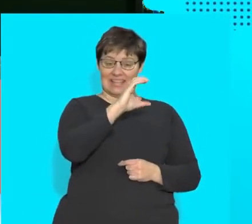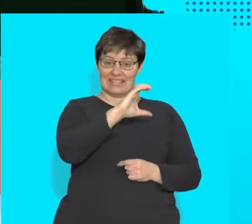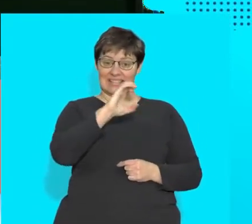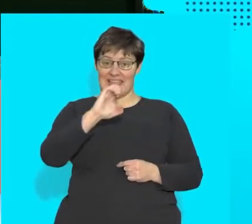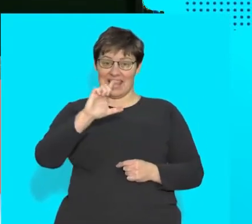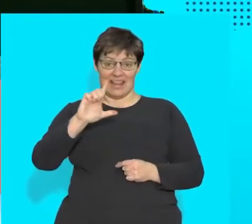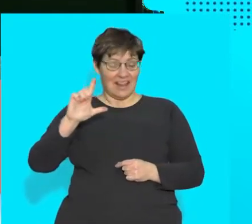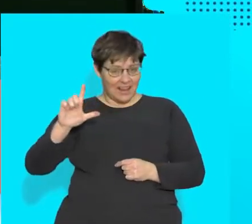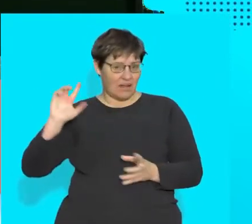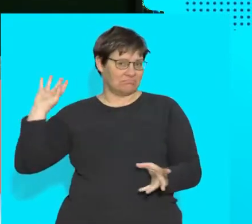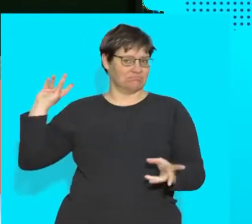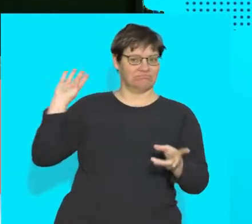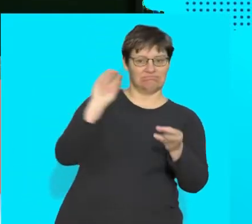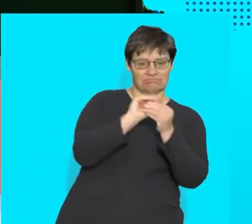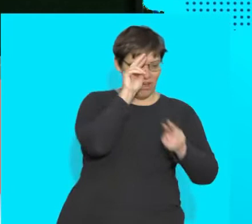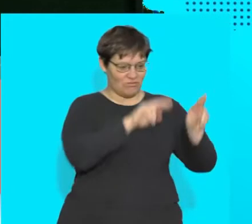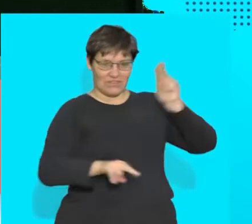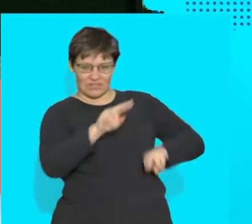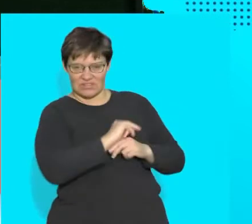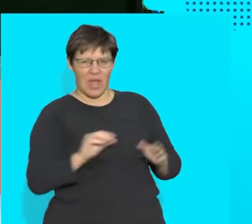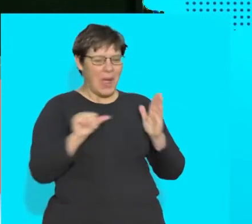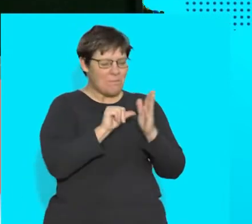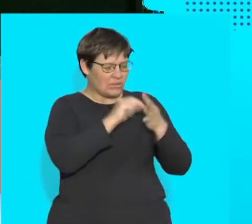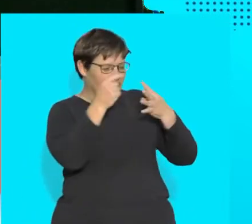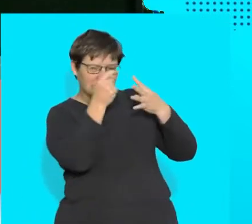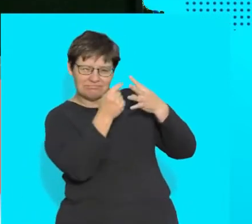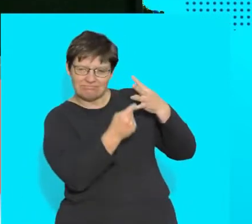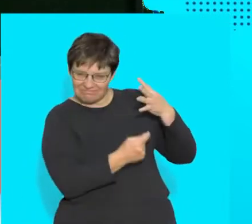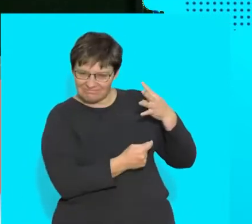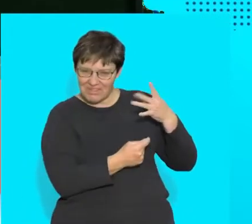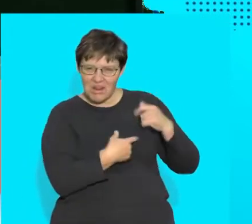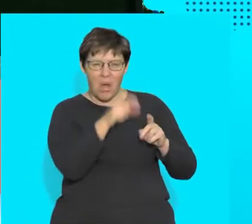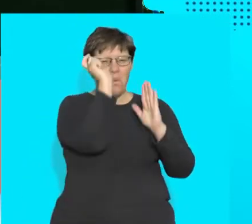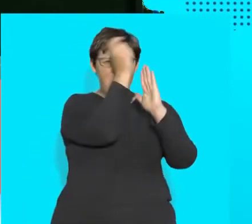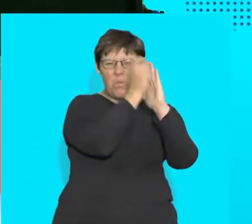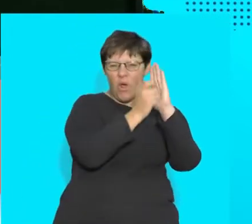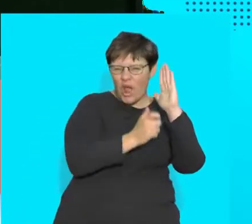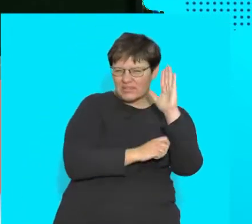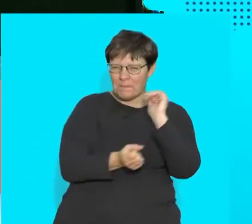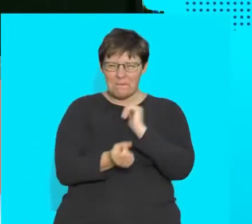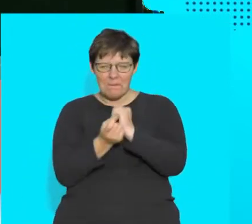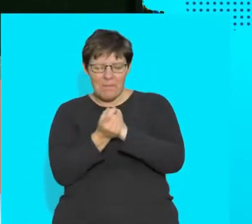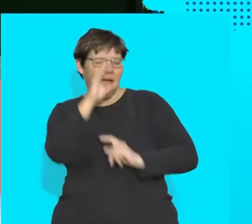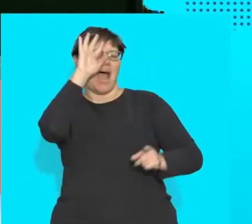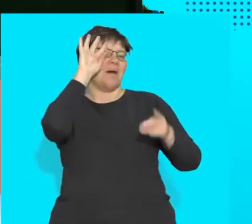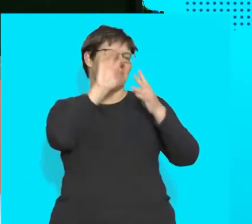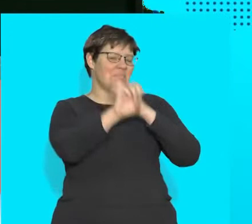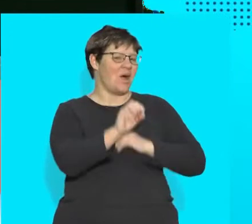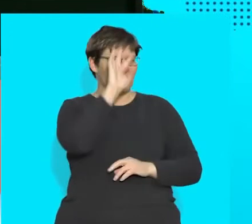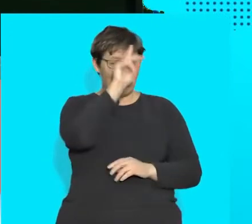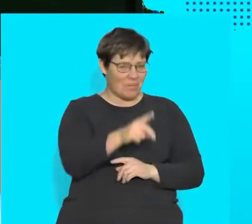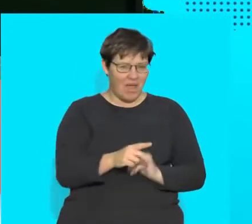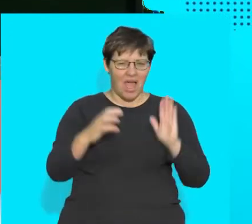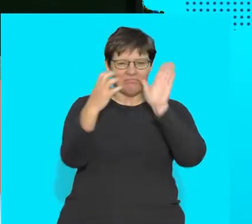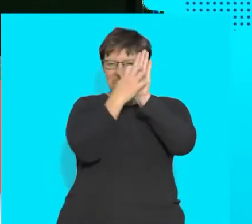cell. We're going to go through all of the important parts, just hopefully all those terminology comes flying back, all